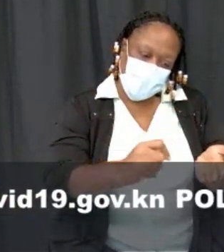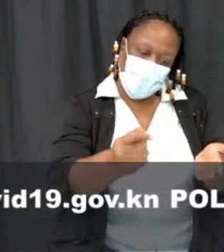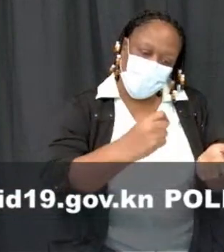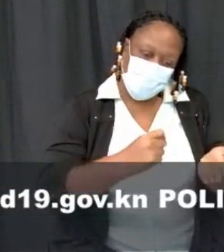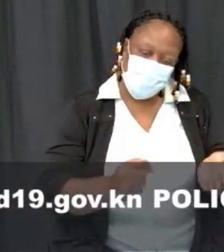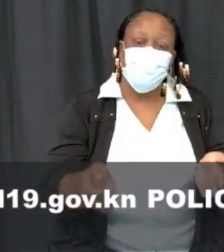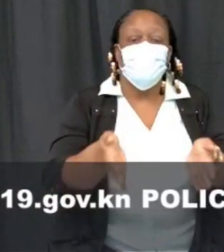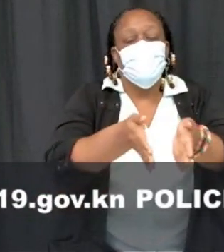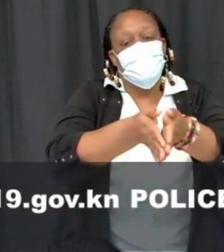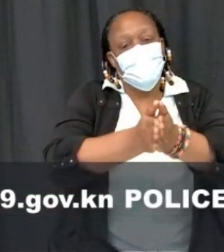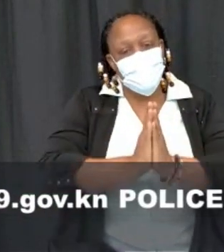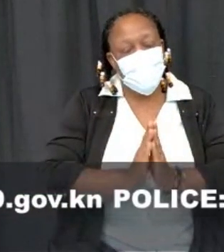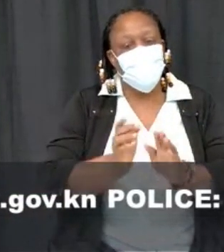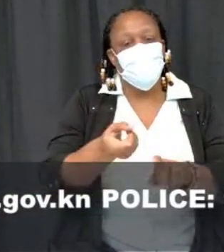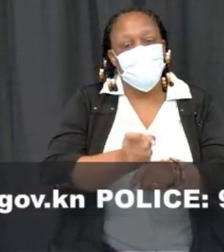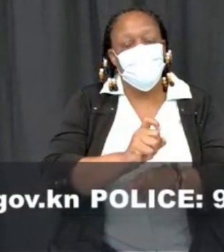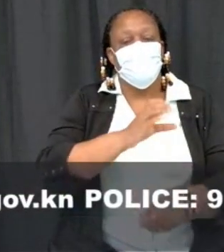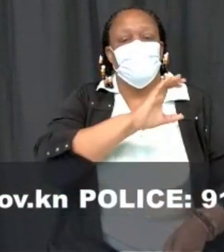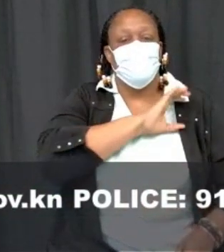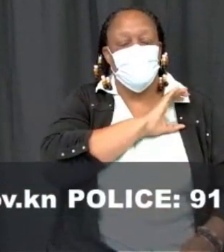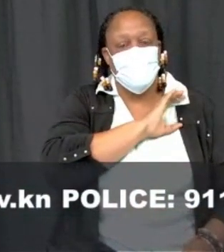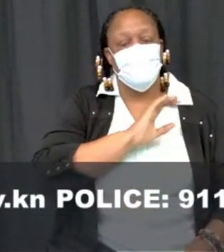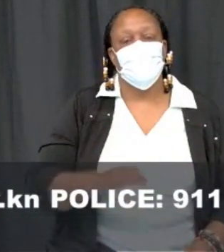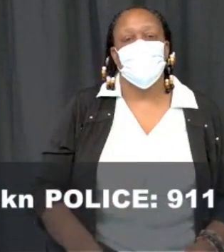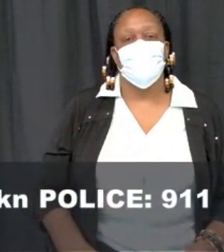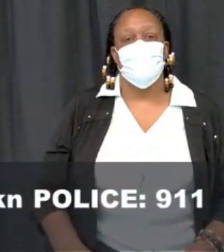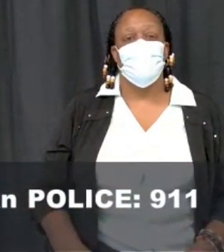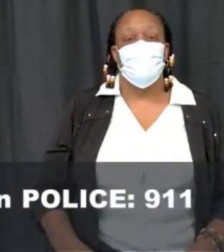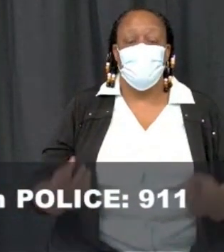Police. You may apply through our website at